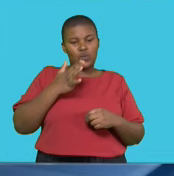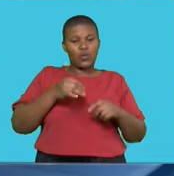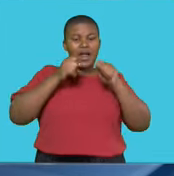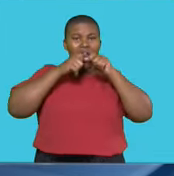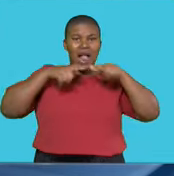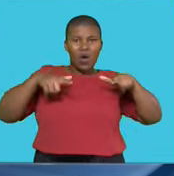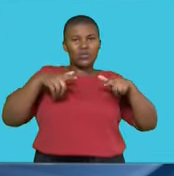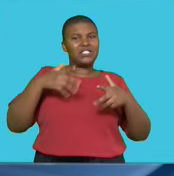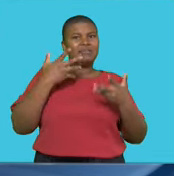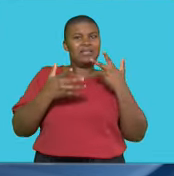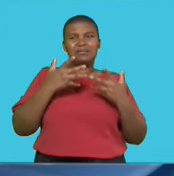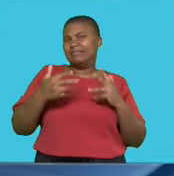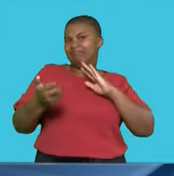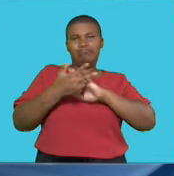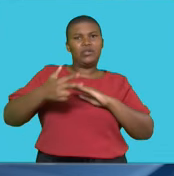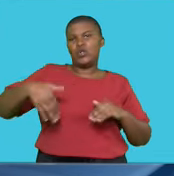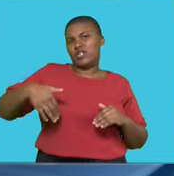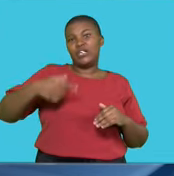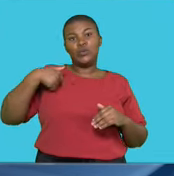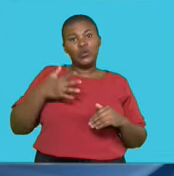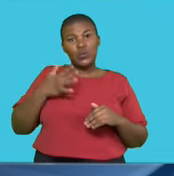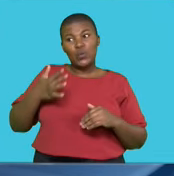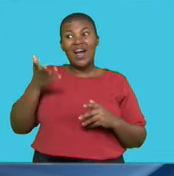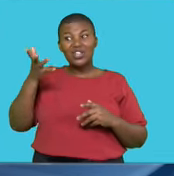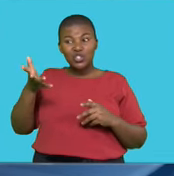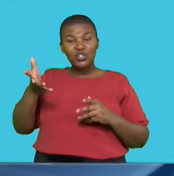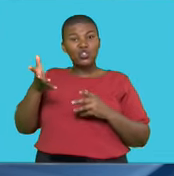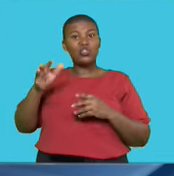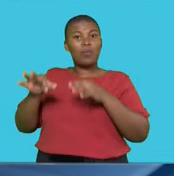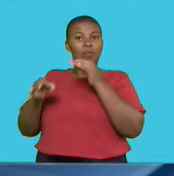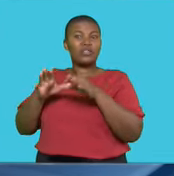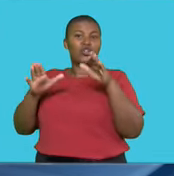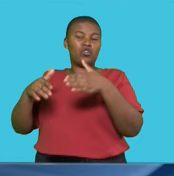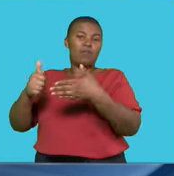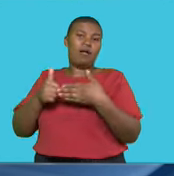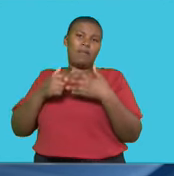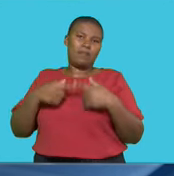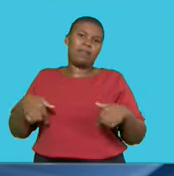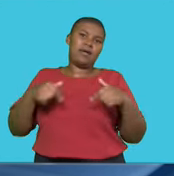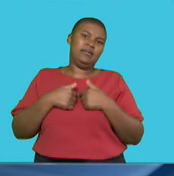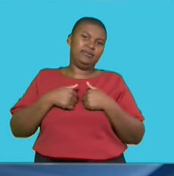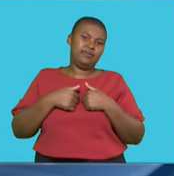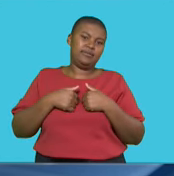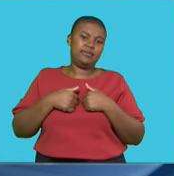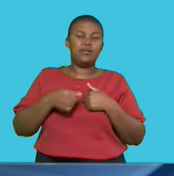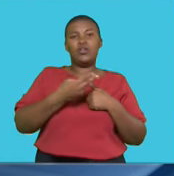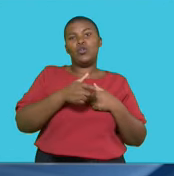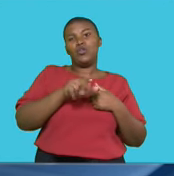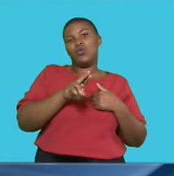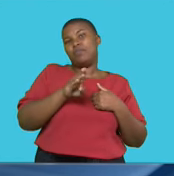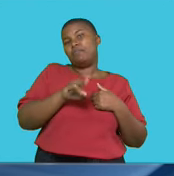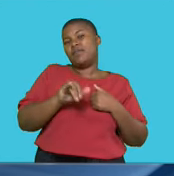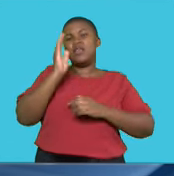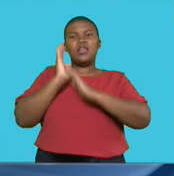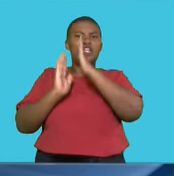even recognized. We are relying to those big parties at least to assist us as a nation. Shubi nation has a good history. We